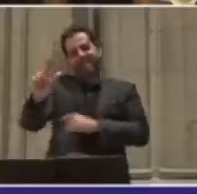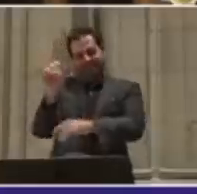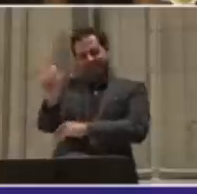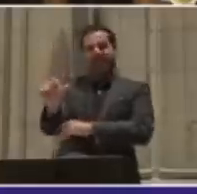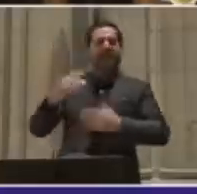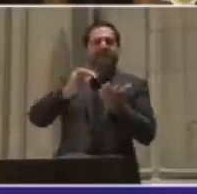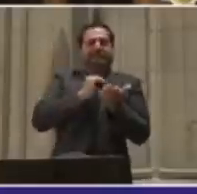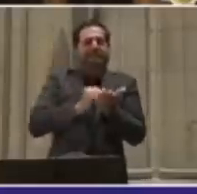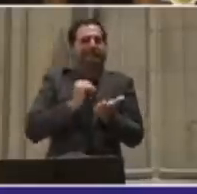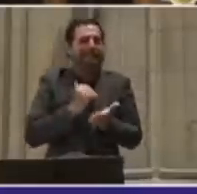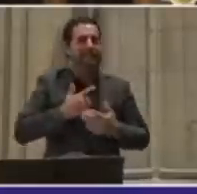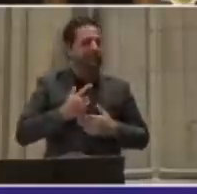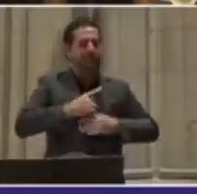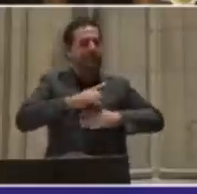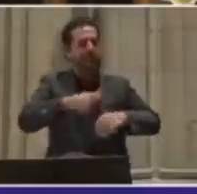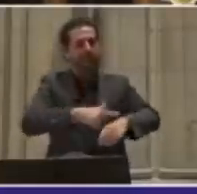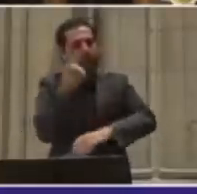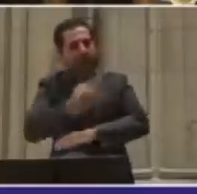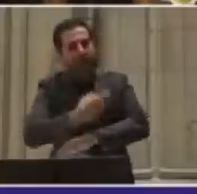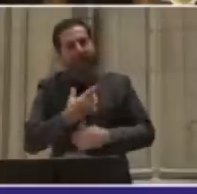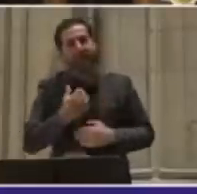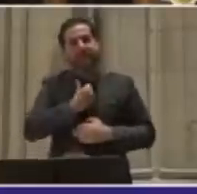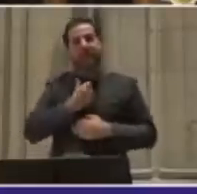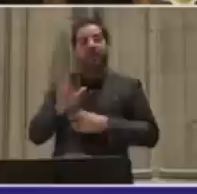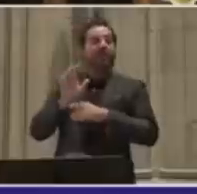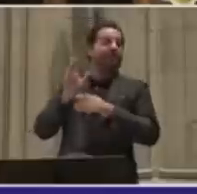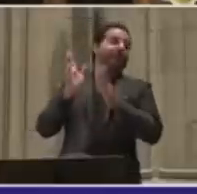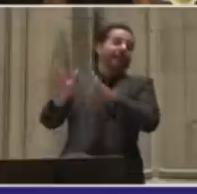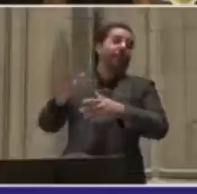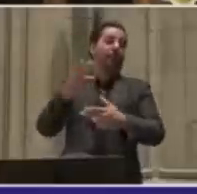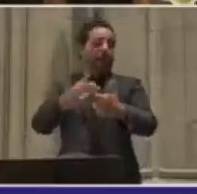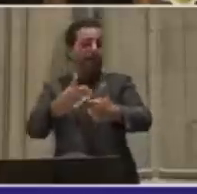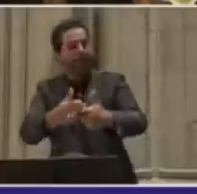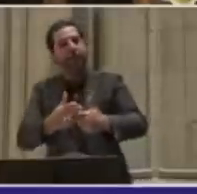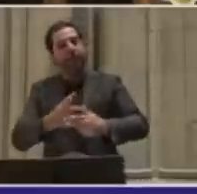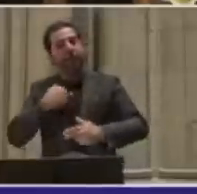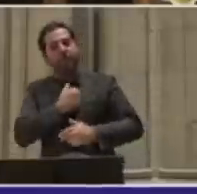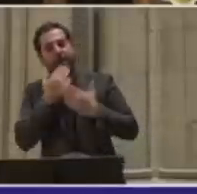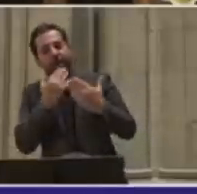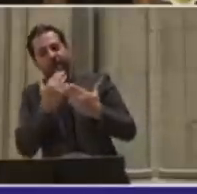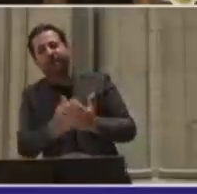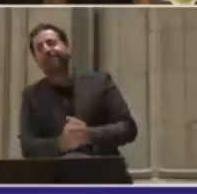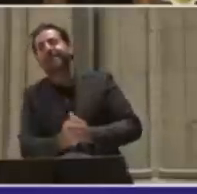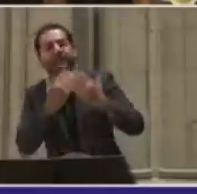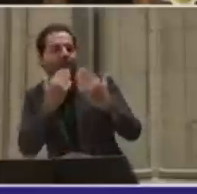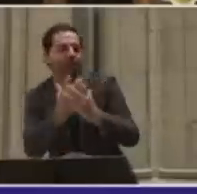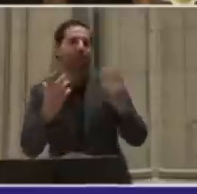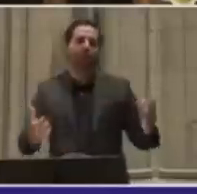cathedral.org/COVID Memorial, forgive me, it's been a long day. If you go there and leave us your name, we would be most grateful. Thank you very